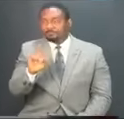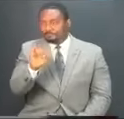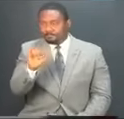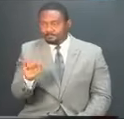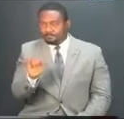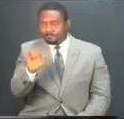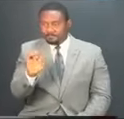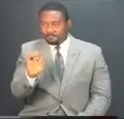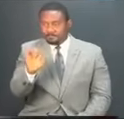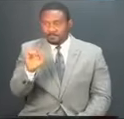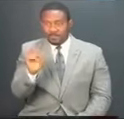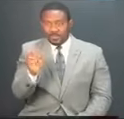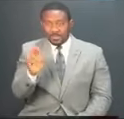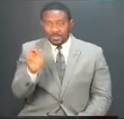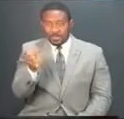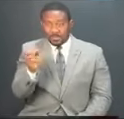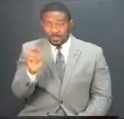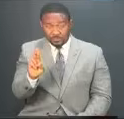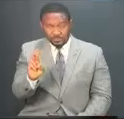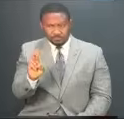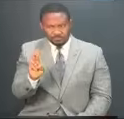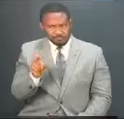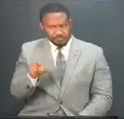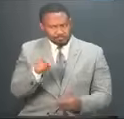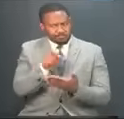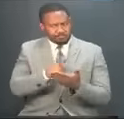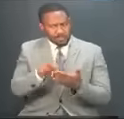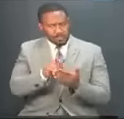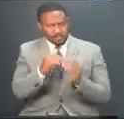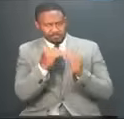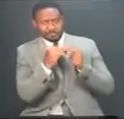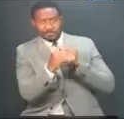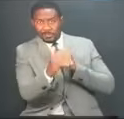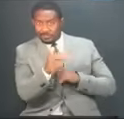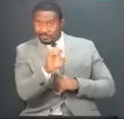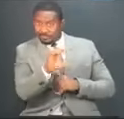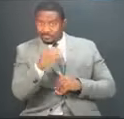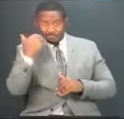the chairperson of the Electoral Commission,